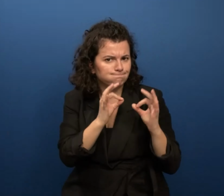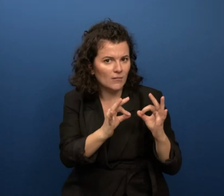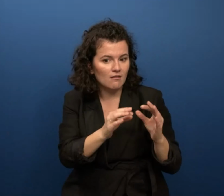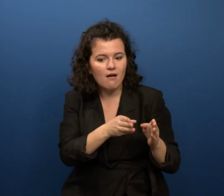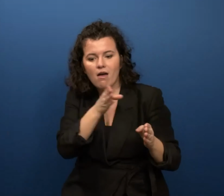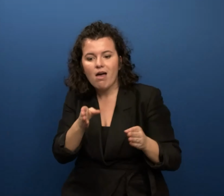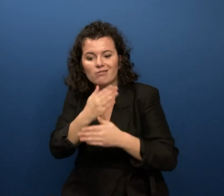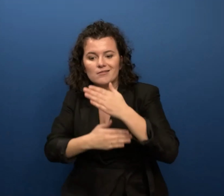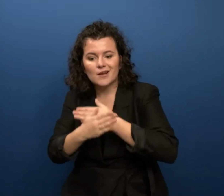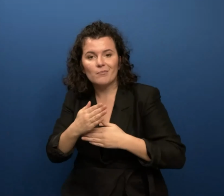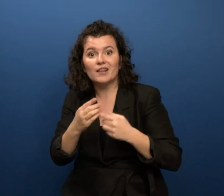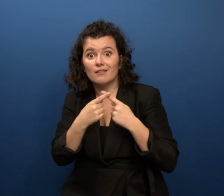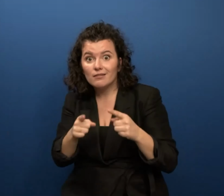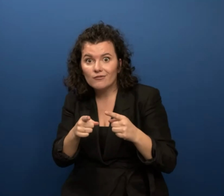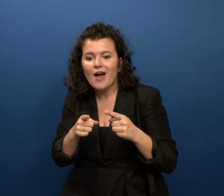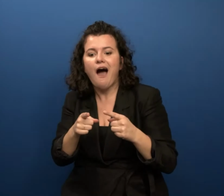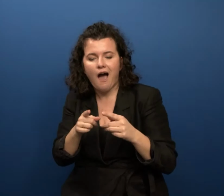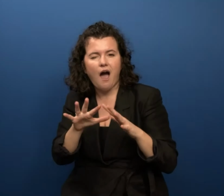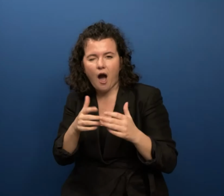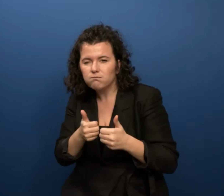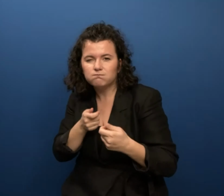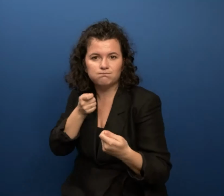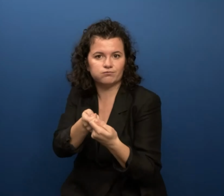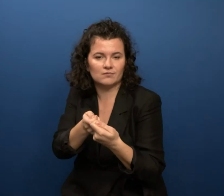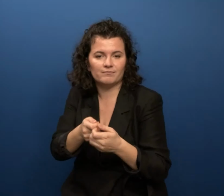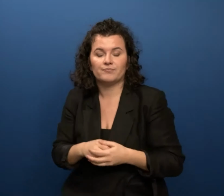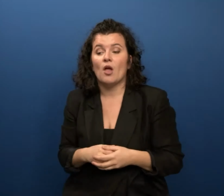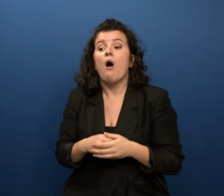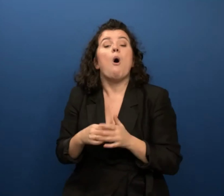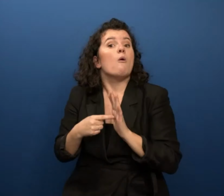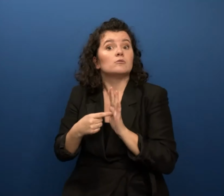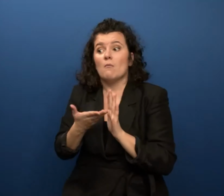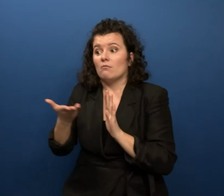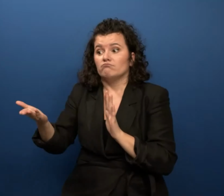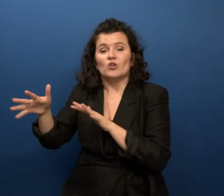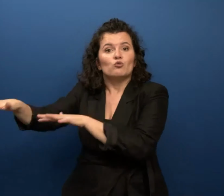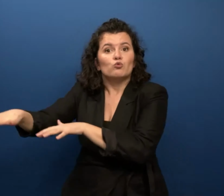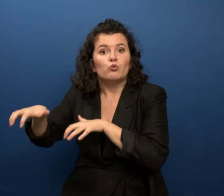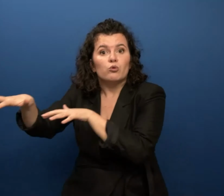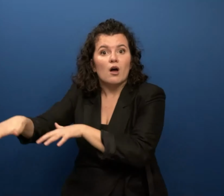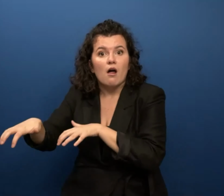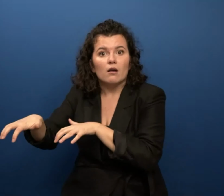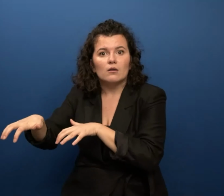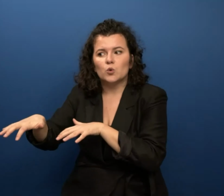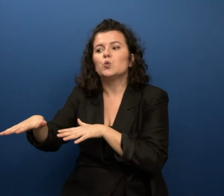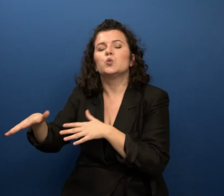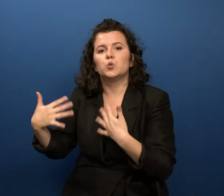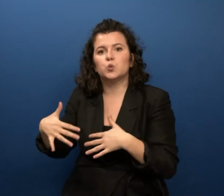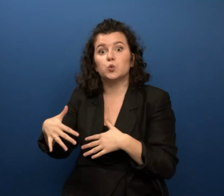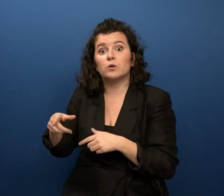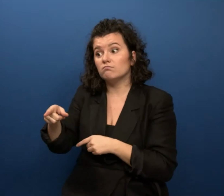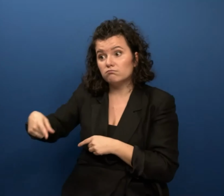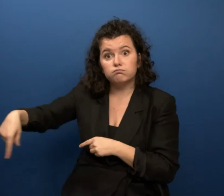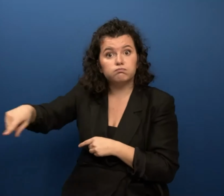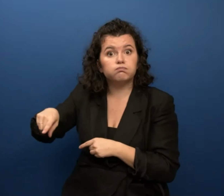in rural setup. That is one of the challenge. And most persons with disability do not have phones for